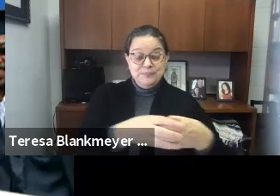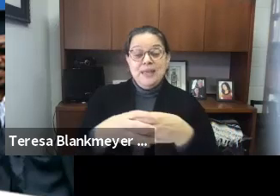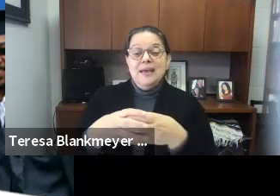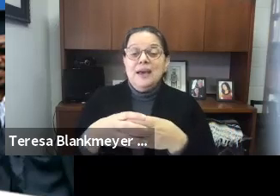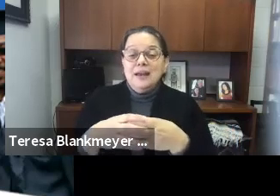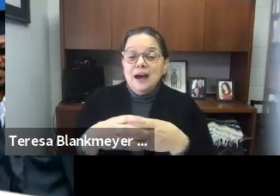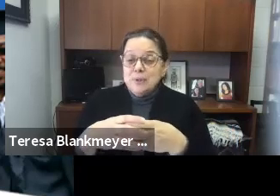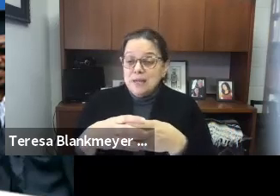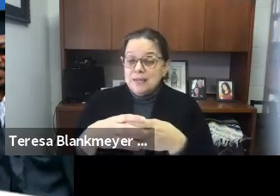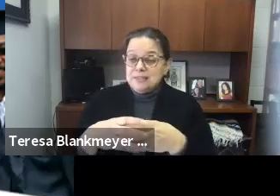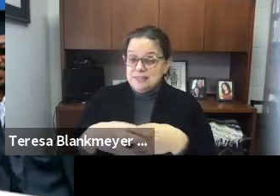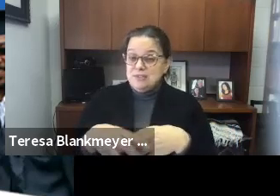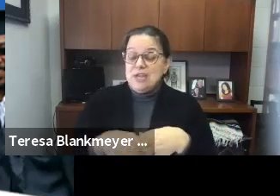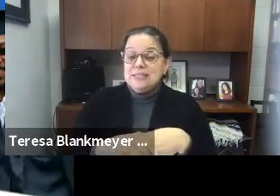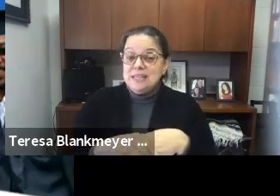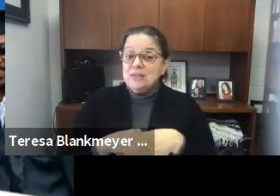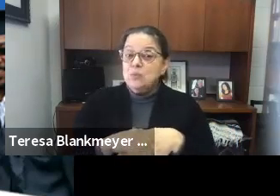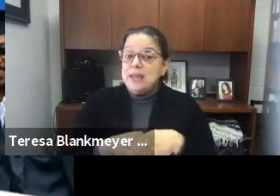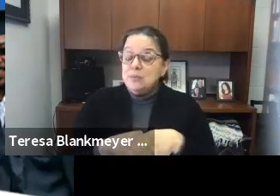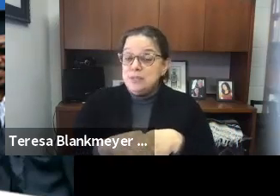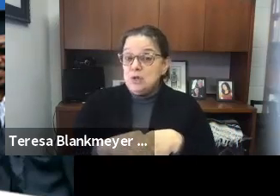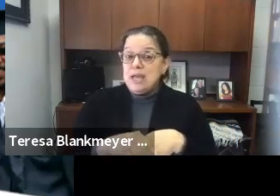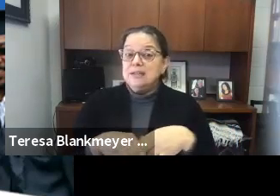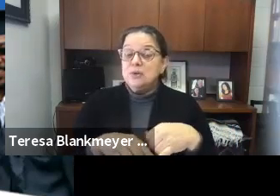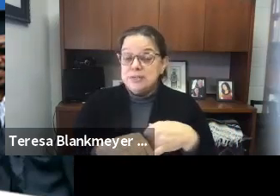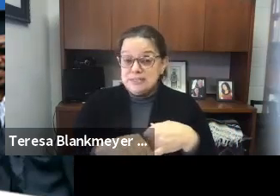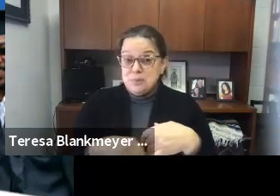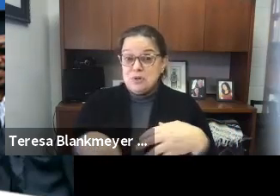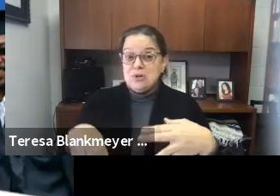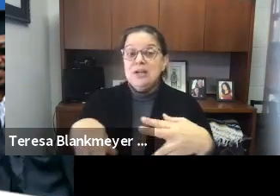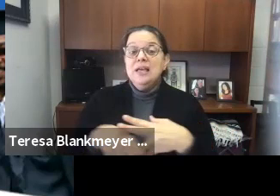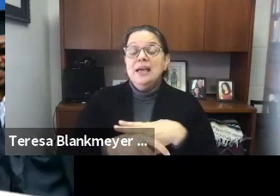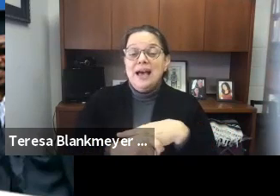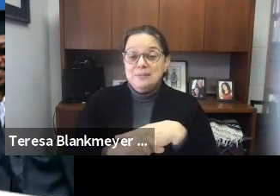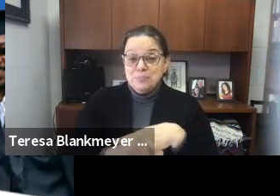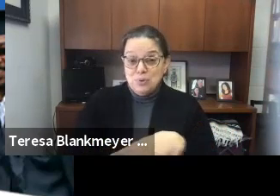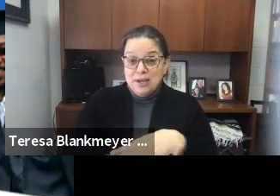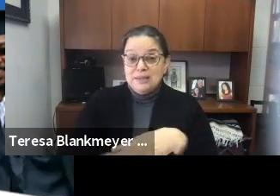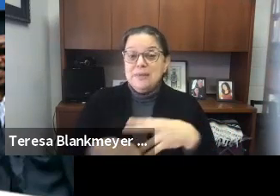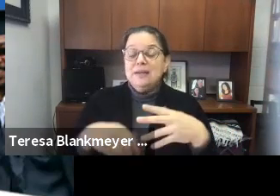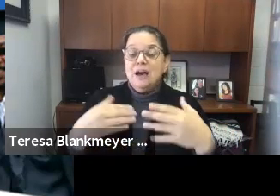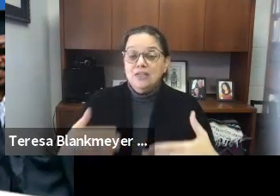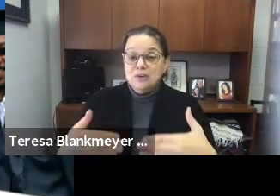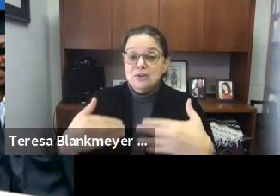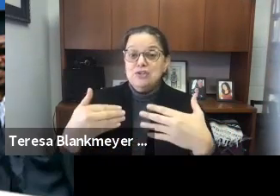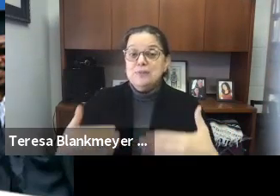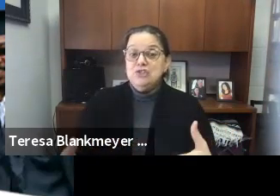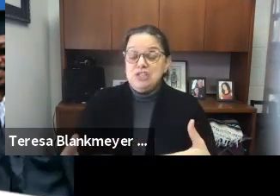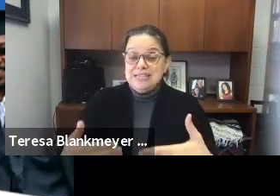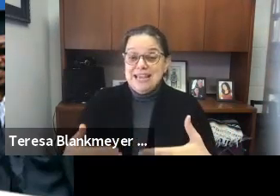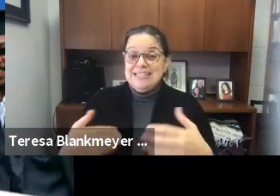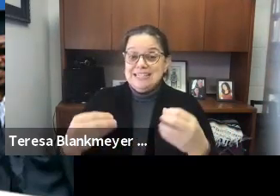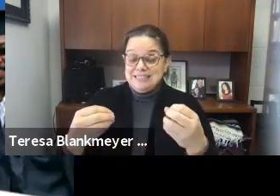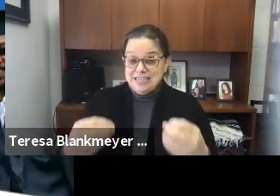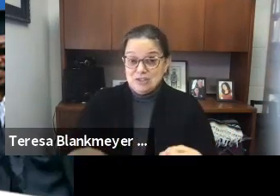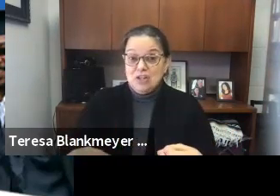center. And I would like to suggest that the way we look at CRISPR and Prime and other human